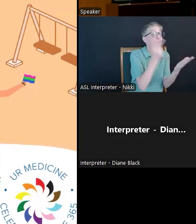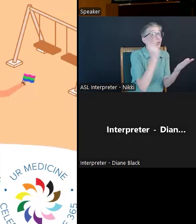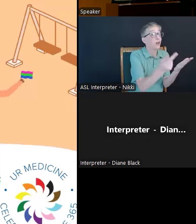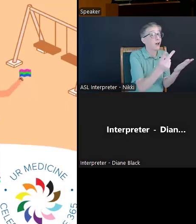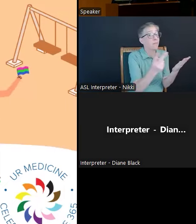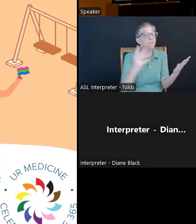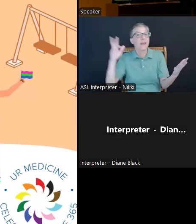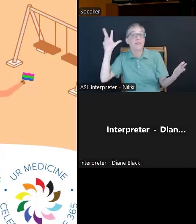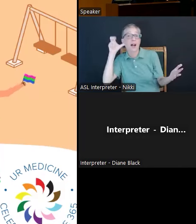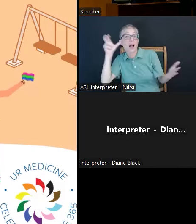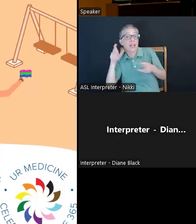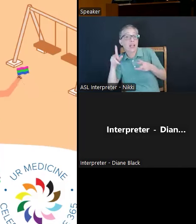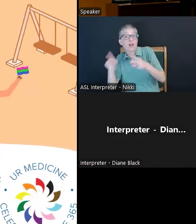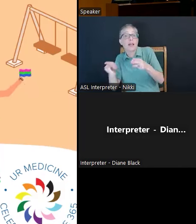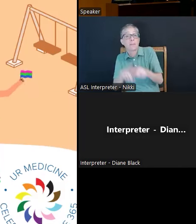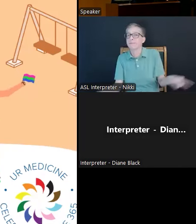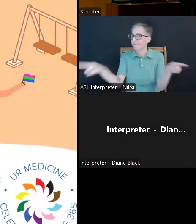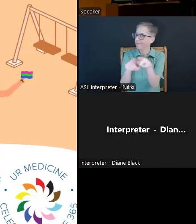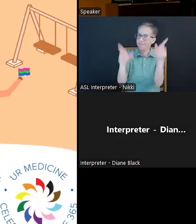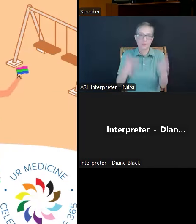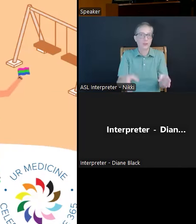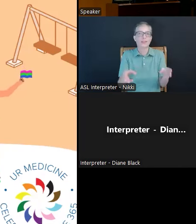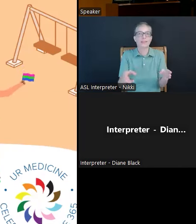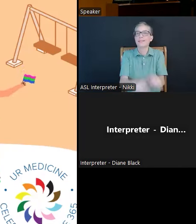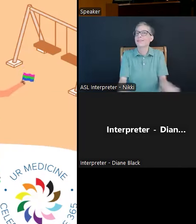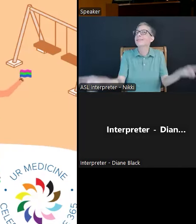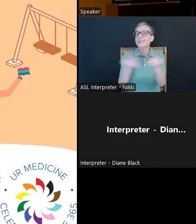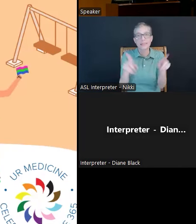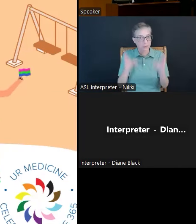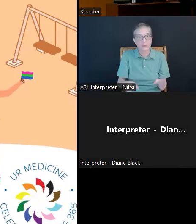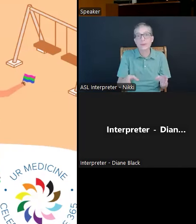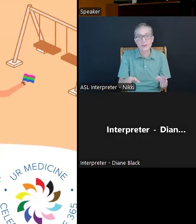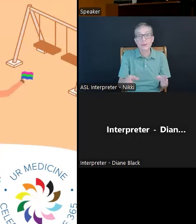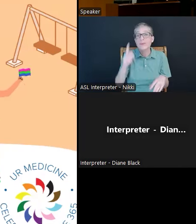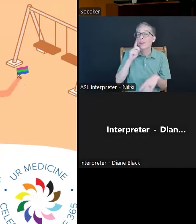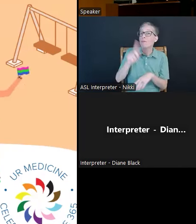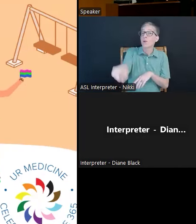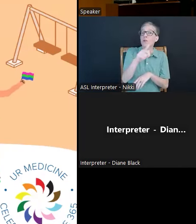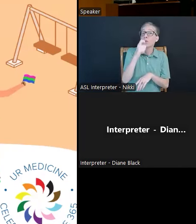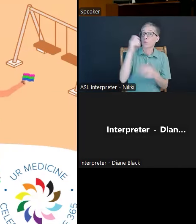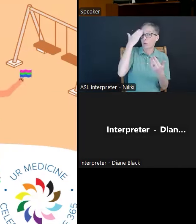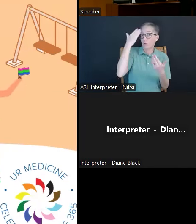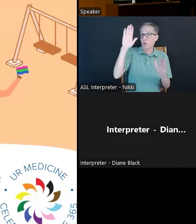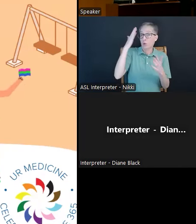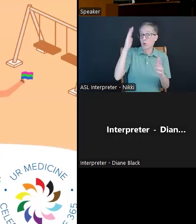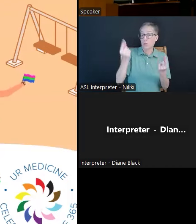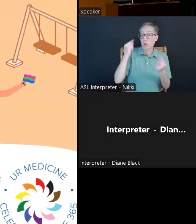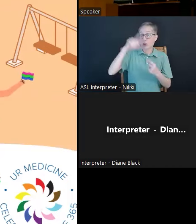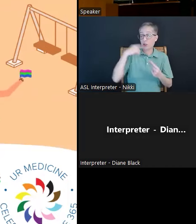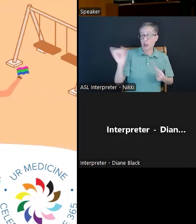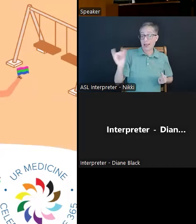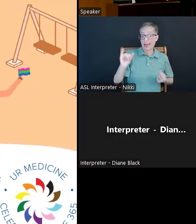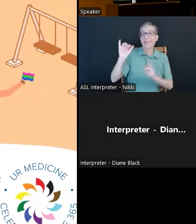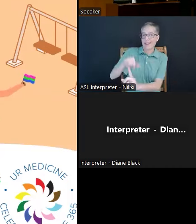heard were the same exact person. So for those of you who don't know what she looks like, this is